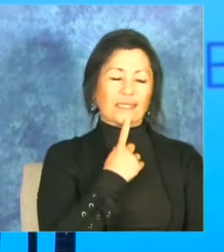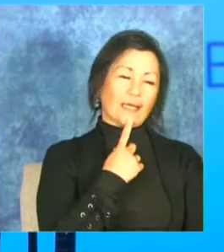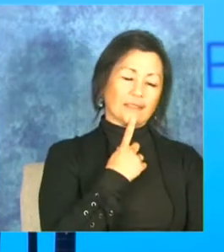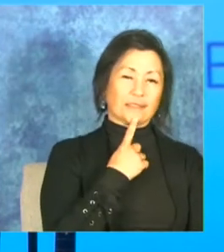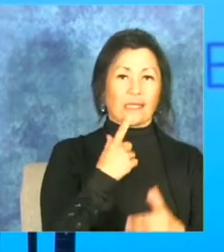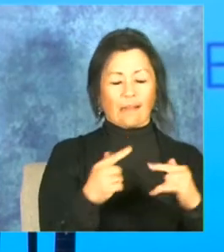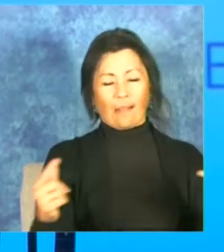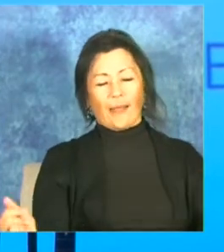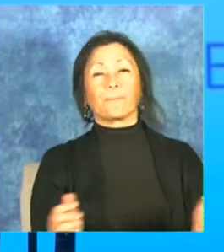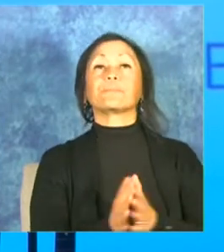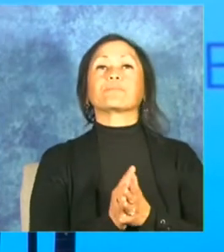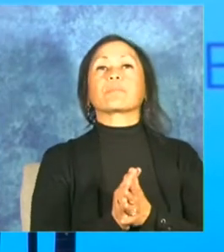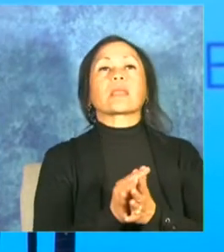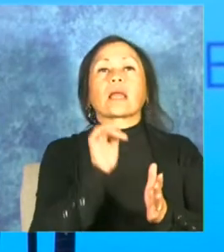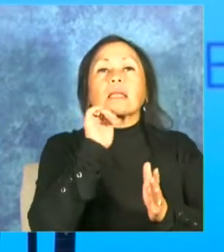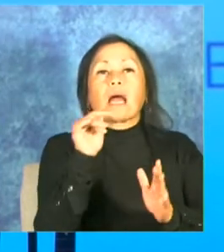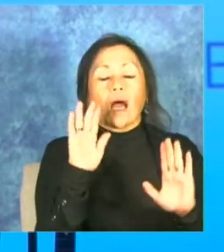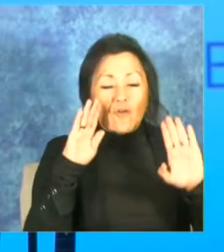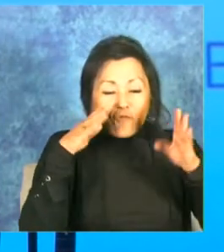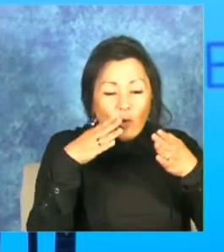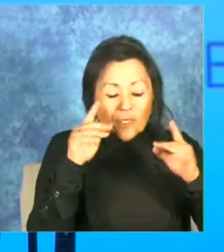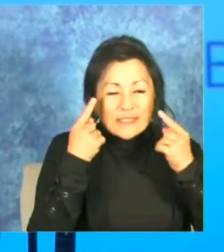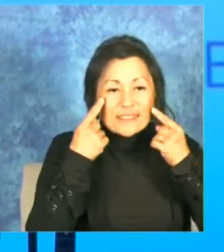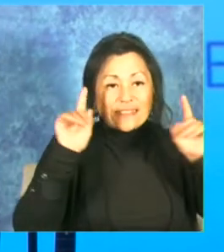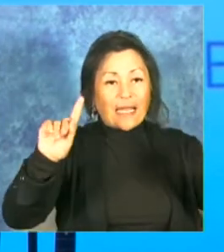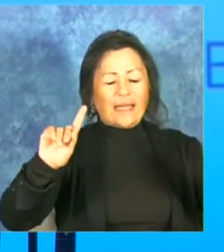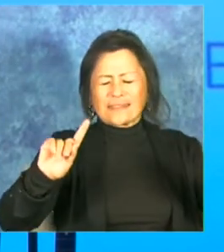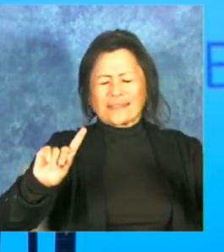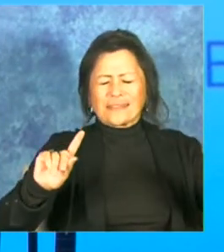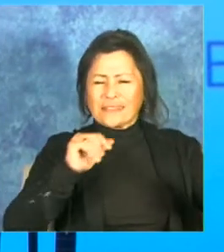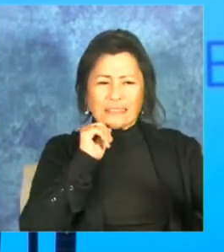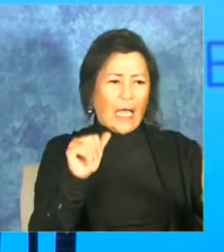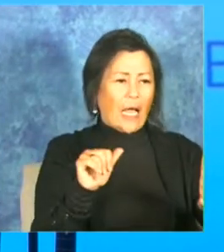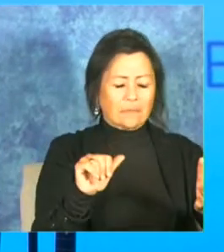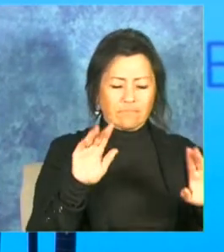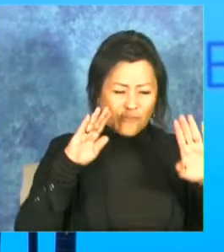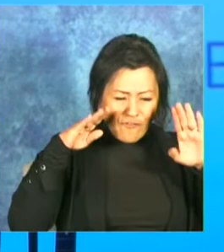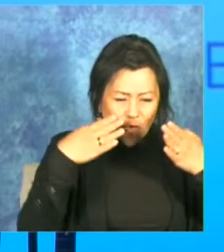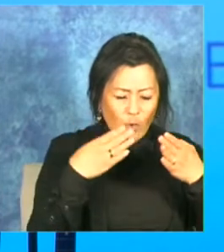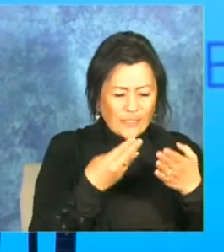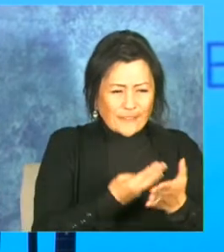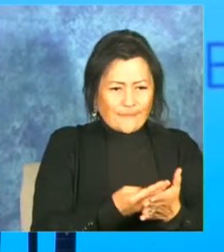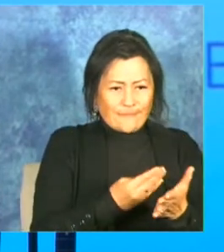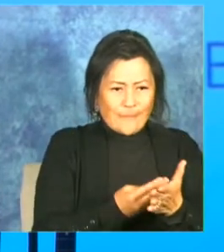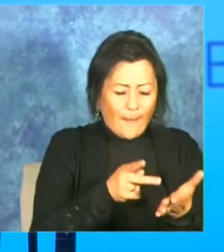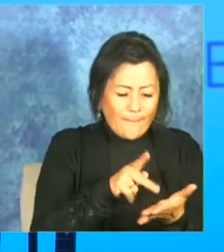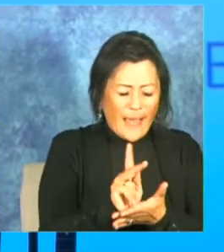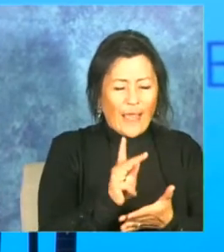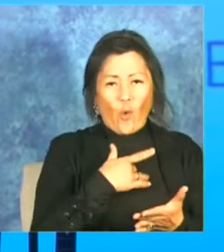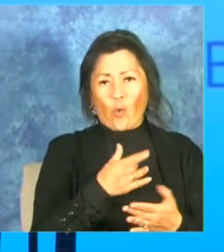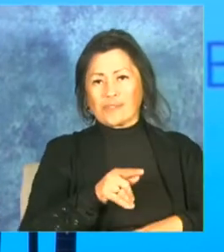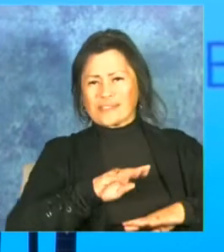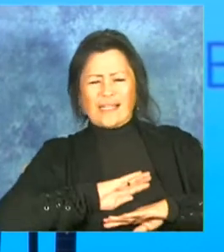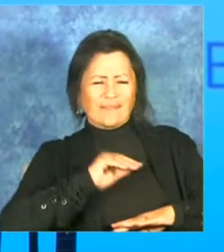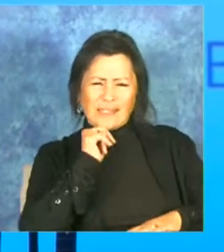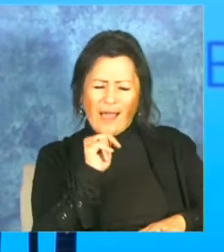saying. It's not about success. It's not about salaries. It's not about